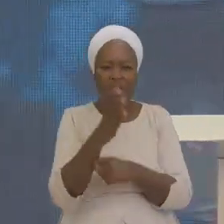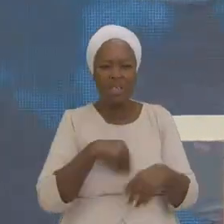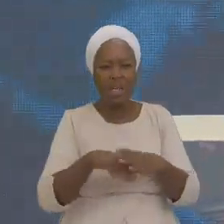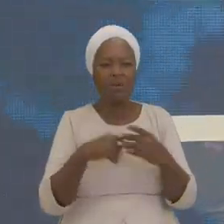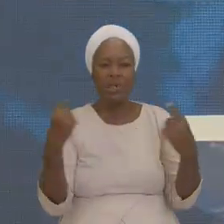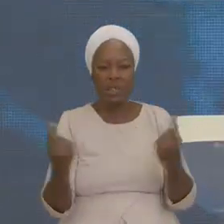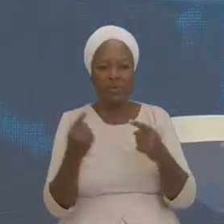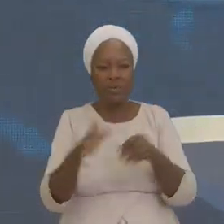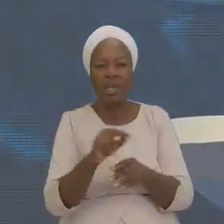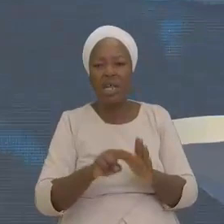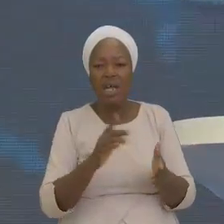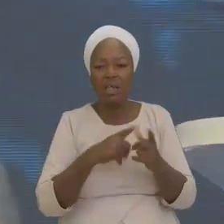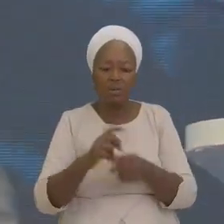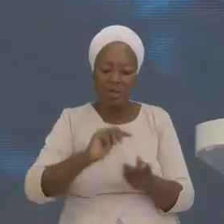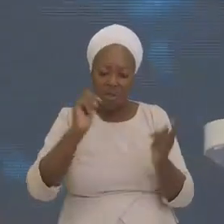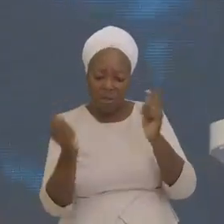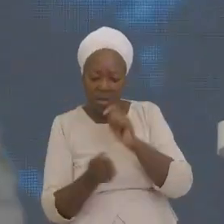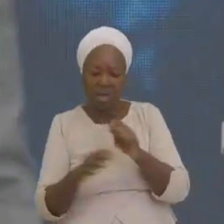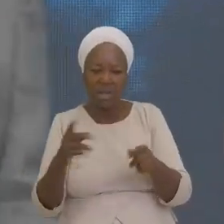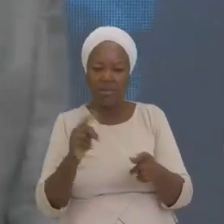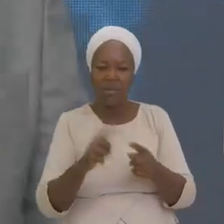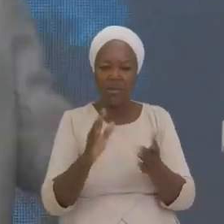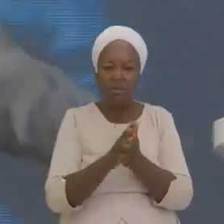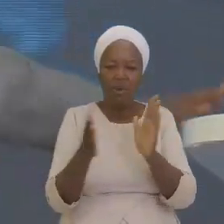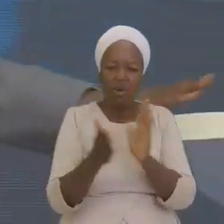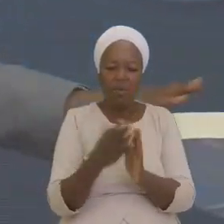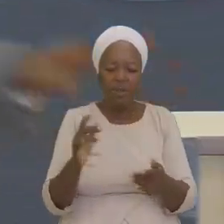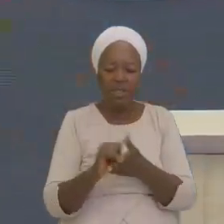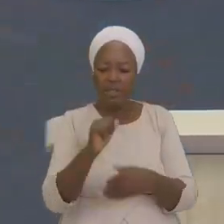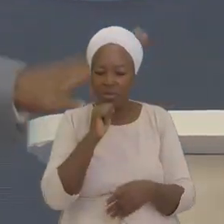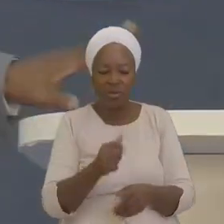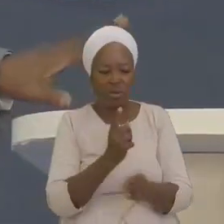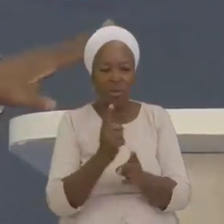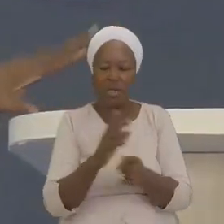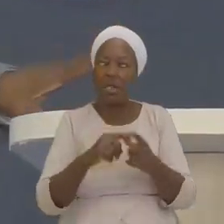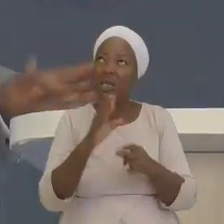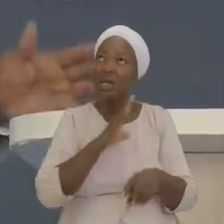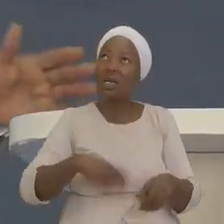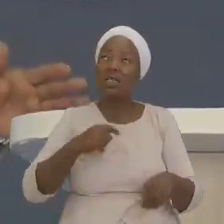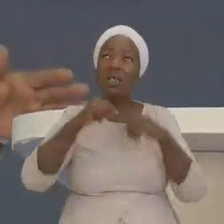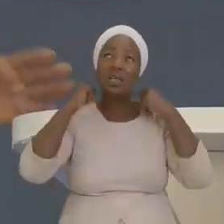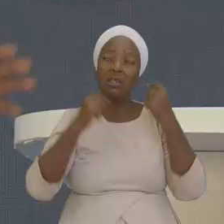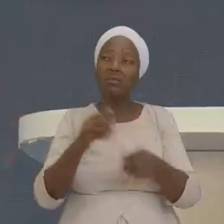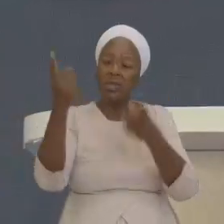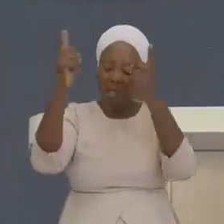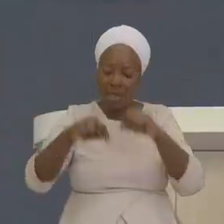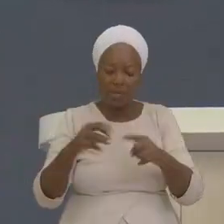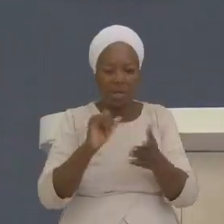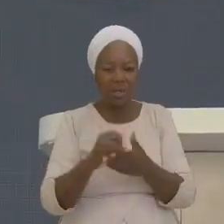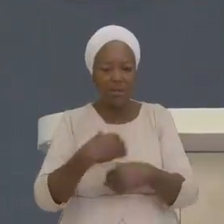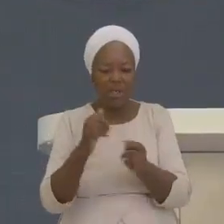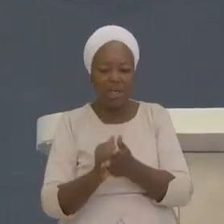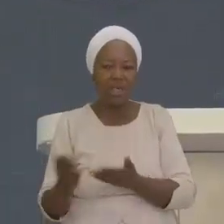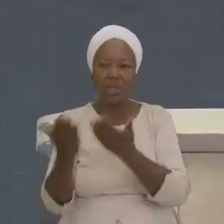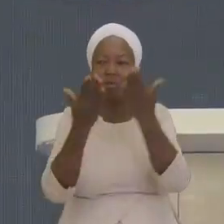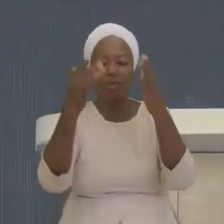turning them to become illegitimate. Christ the priest will come. He makes an atonement for you, and he cleanses